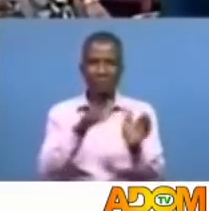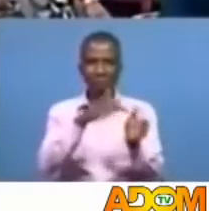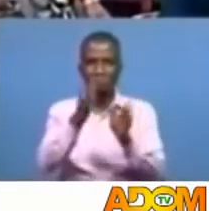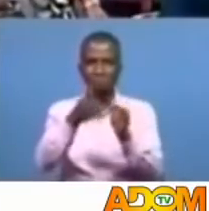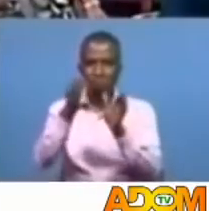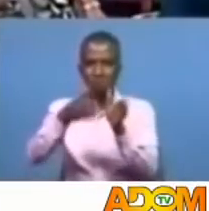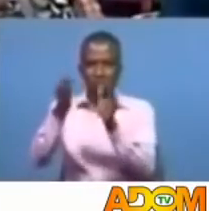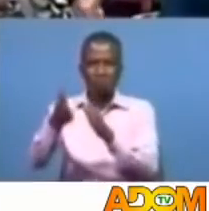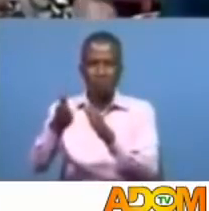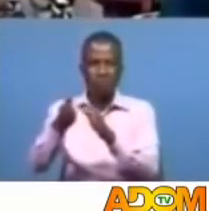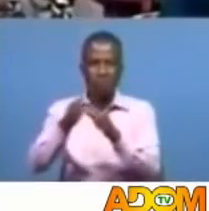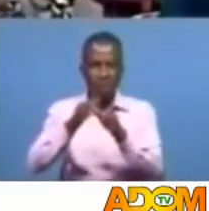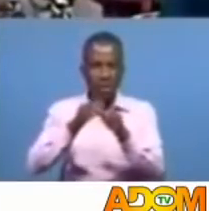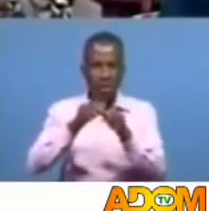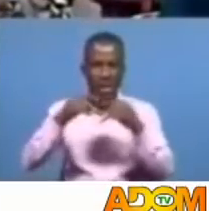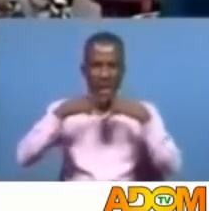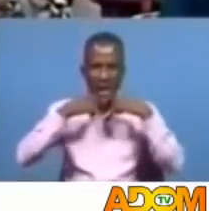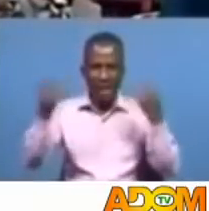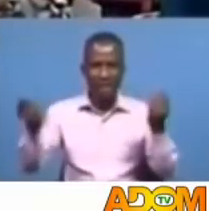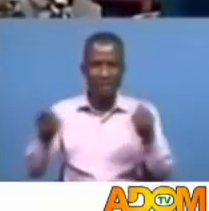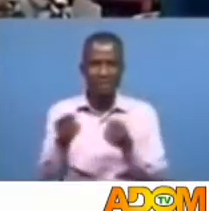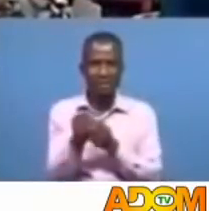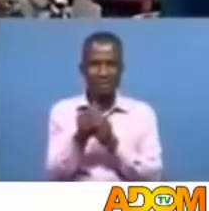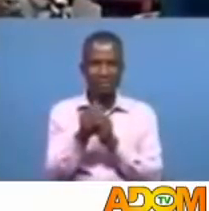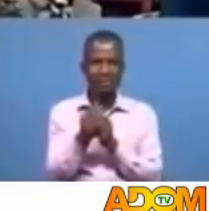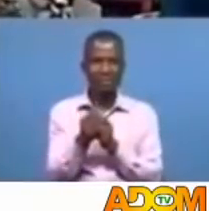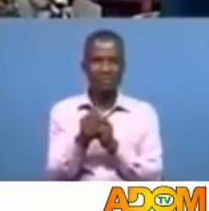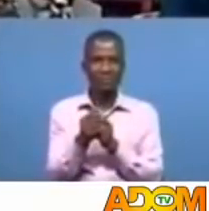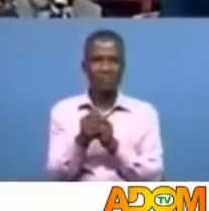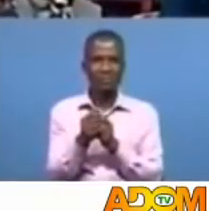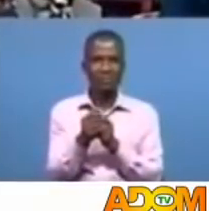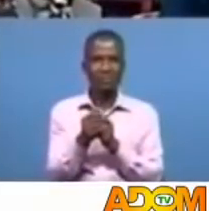on to now, that the ruling was per incuriam Article